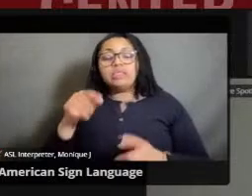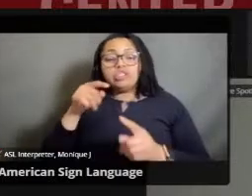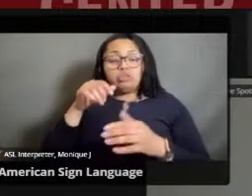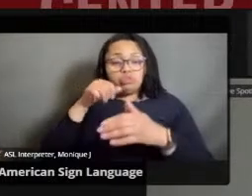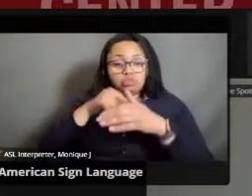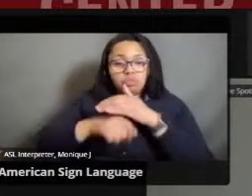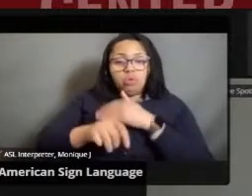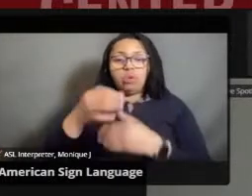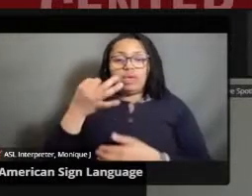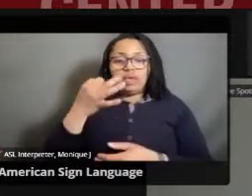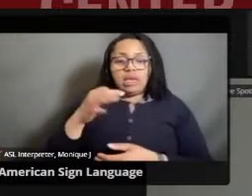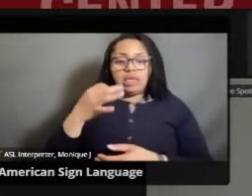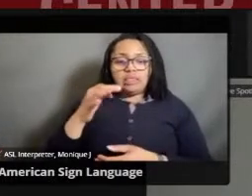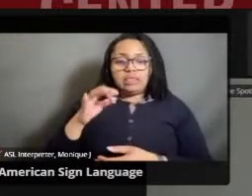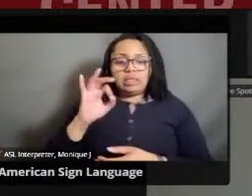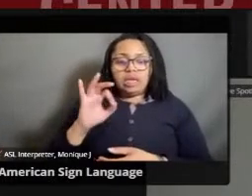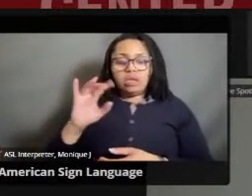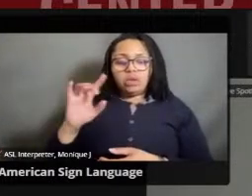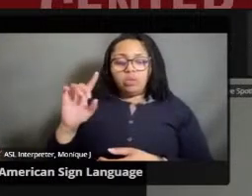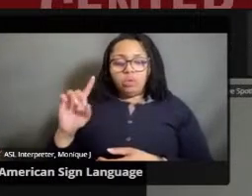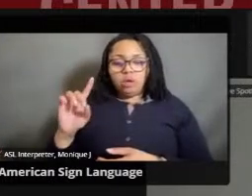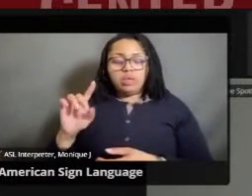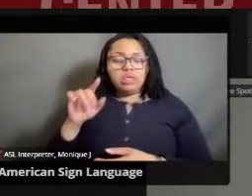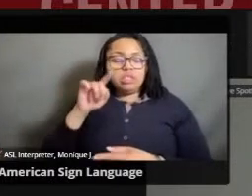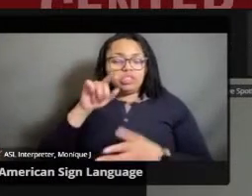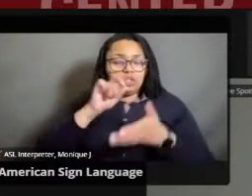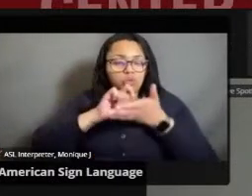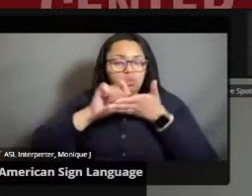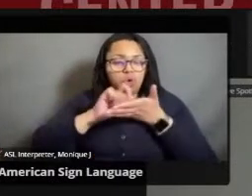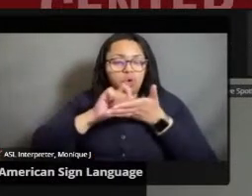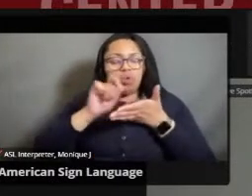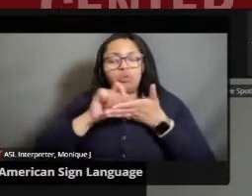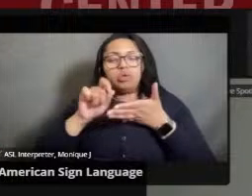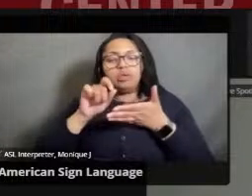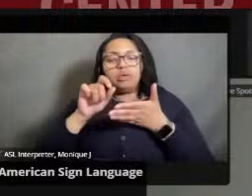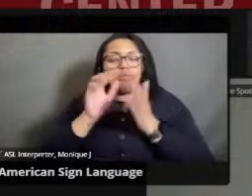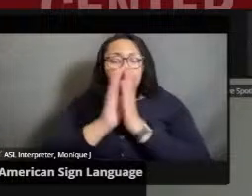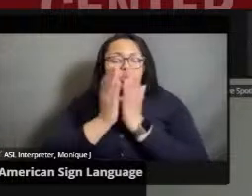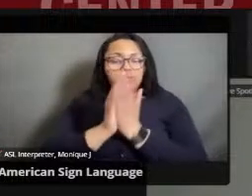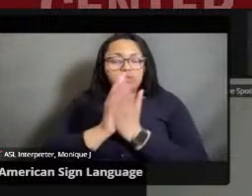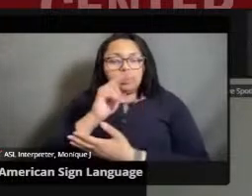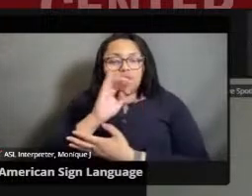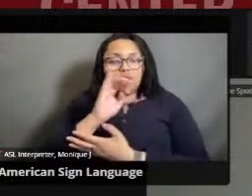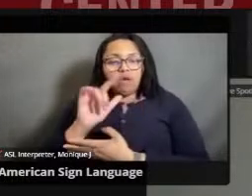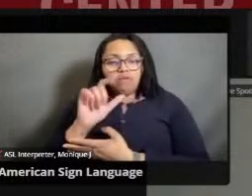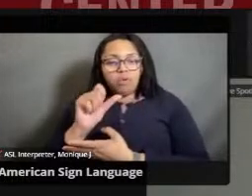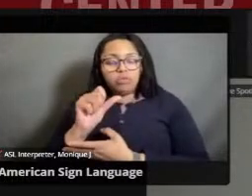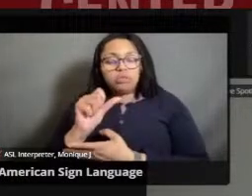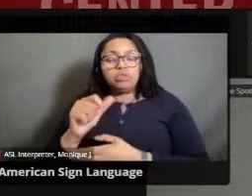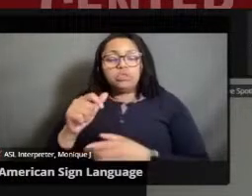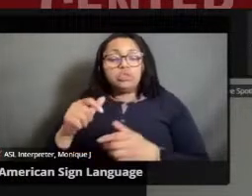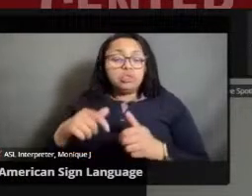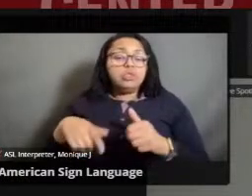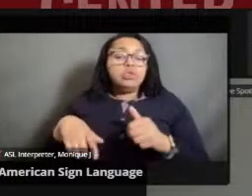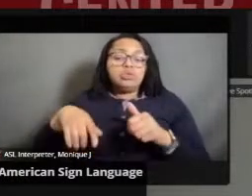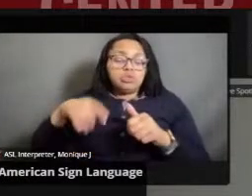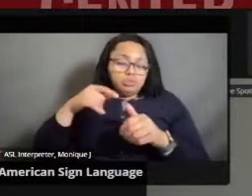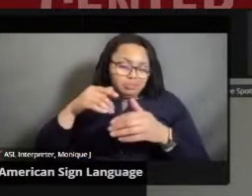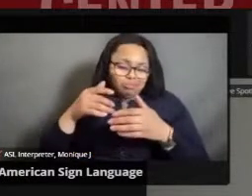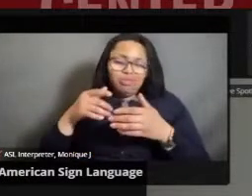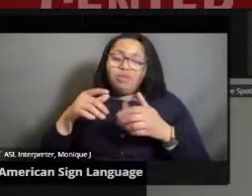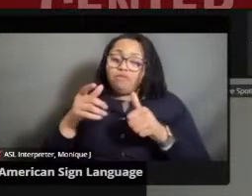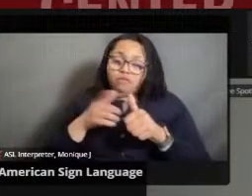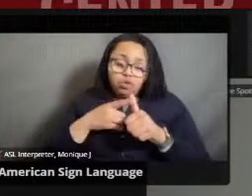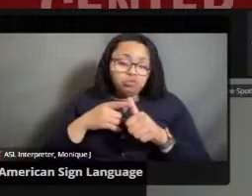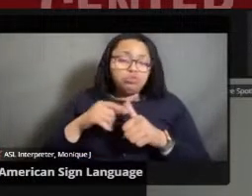June 1991. She wrote novels. Her first novel, Oxygen is Not for the Dead, was published in 2017.